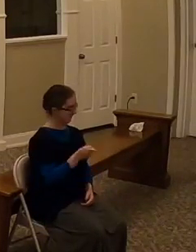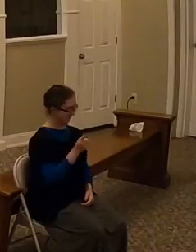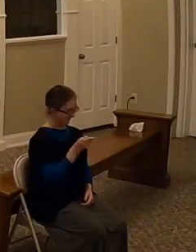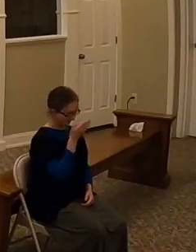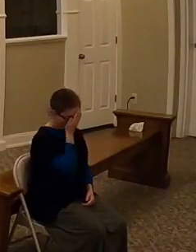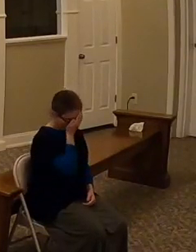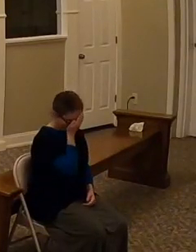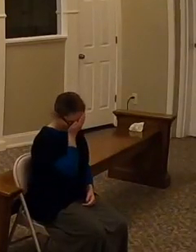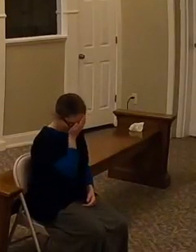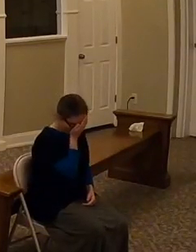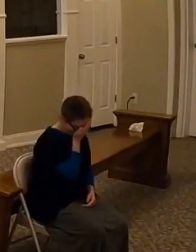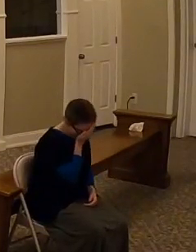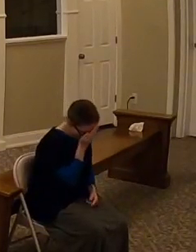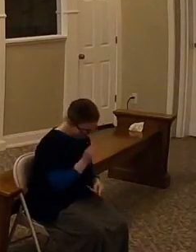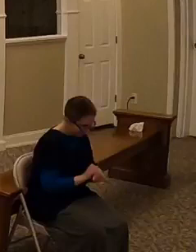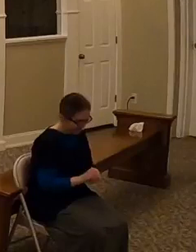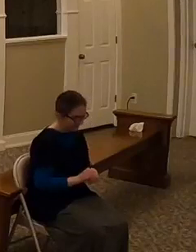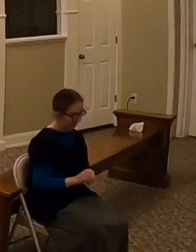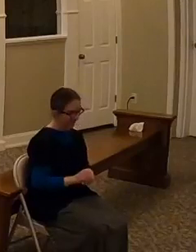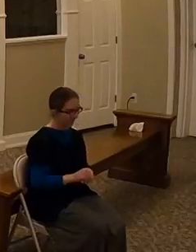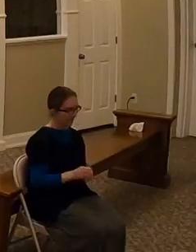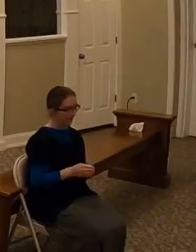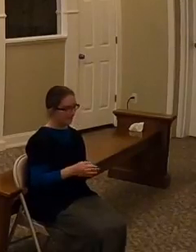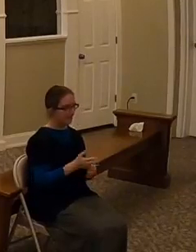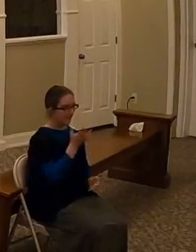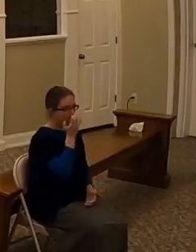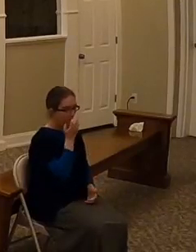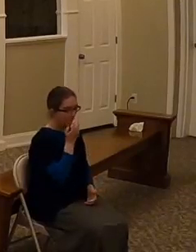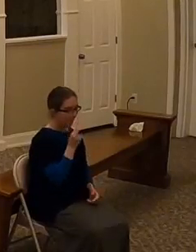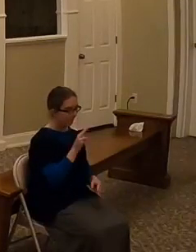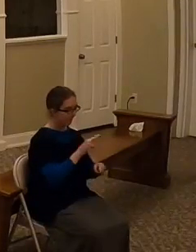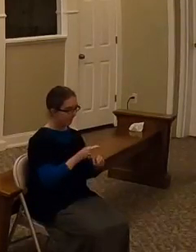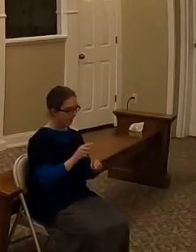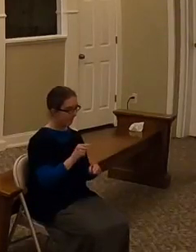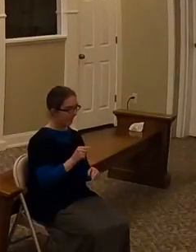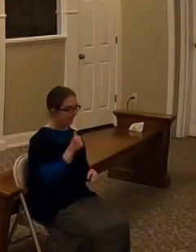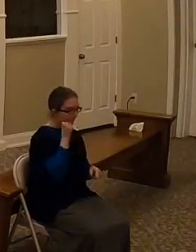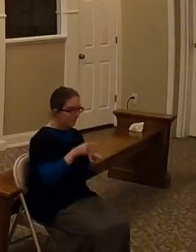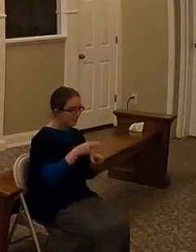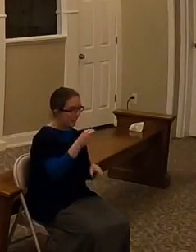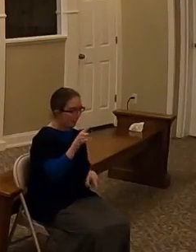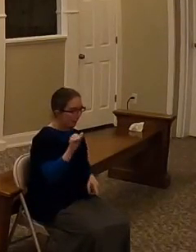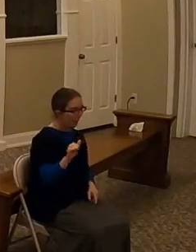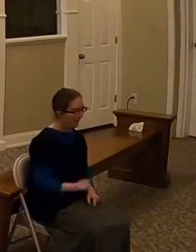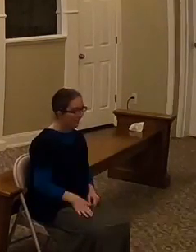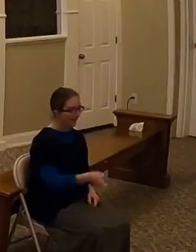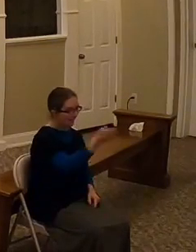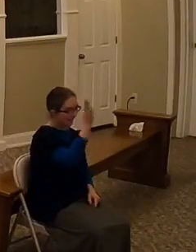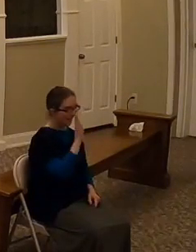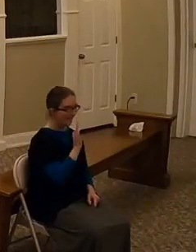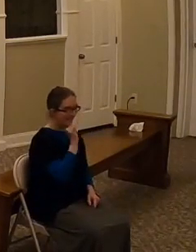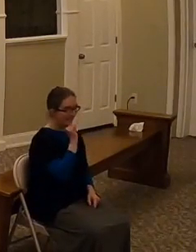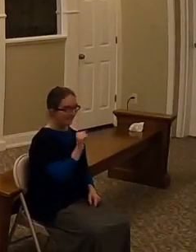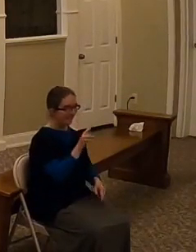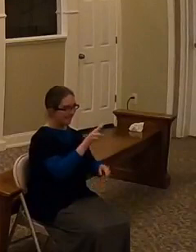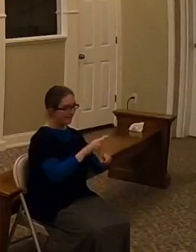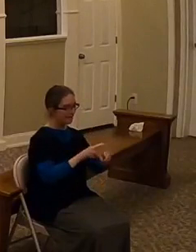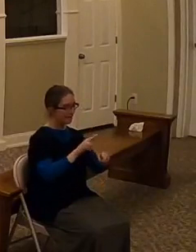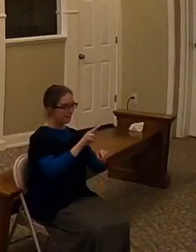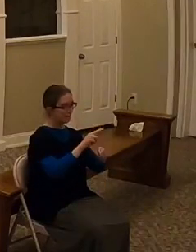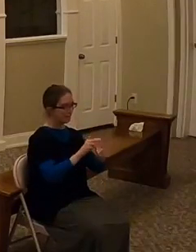Verse 8, for physical training is of some value, useful for a little, right, Sister Holly? But godliness is